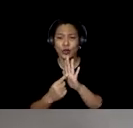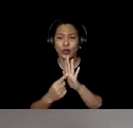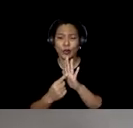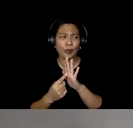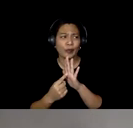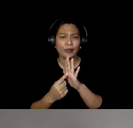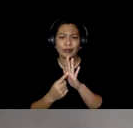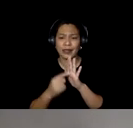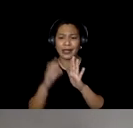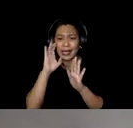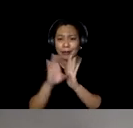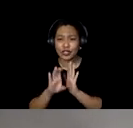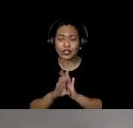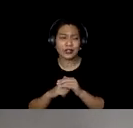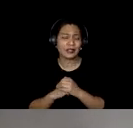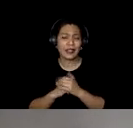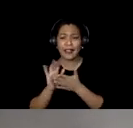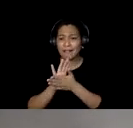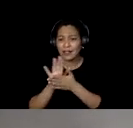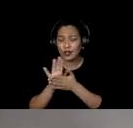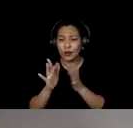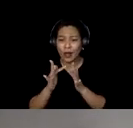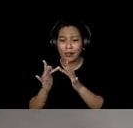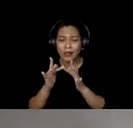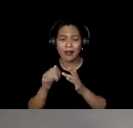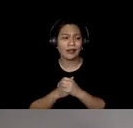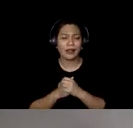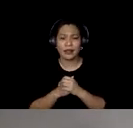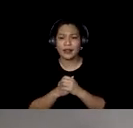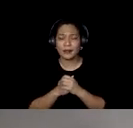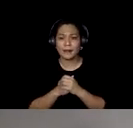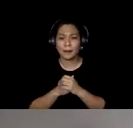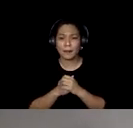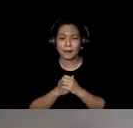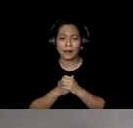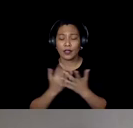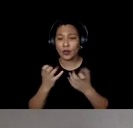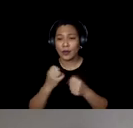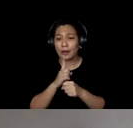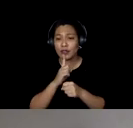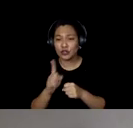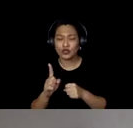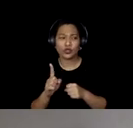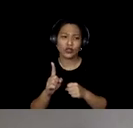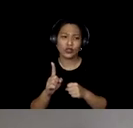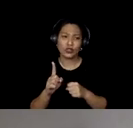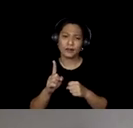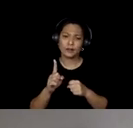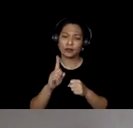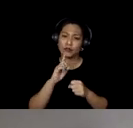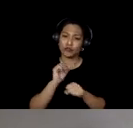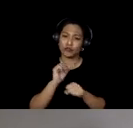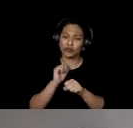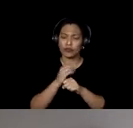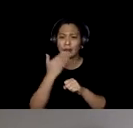our images or videos online in beautiful ways. So you just want to make sure that they are actually optimized